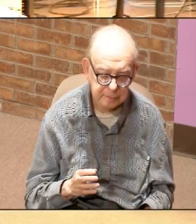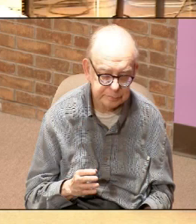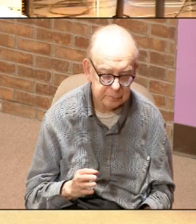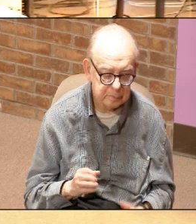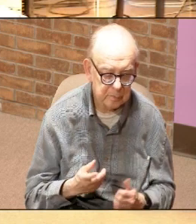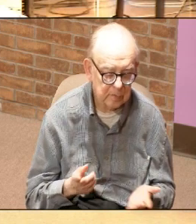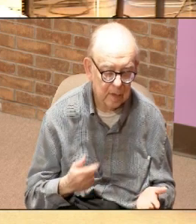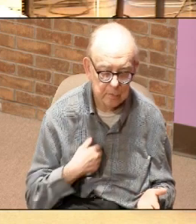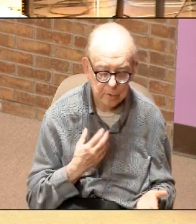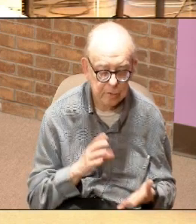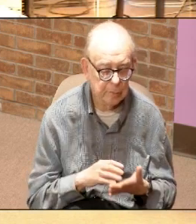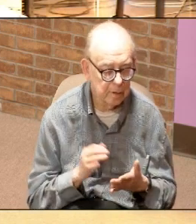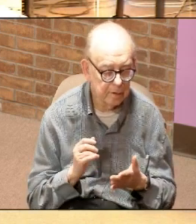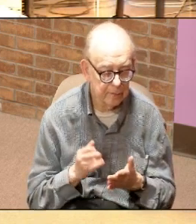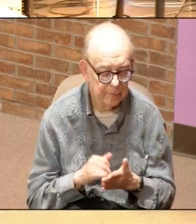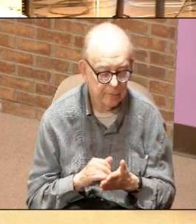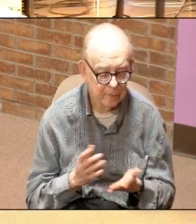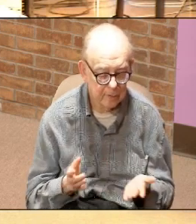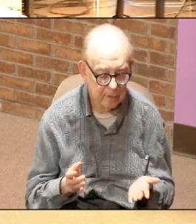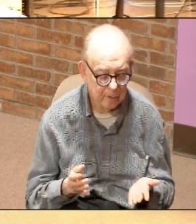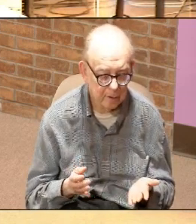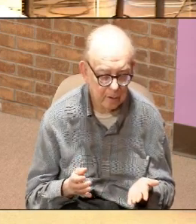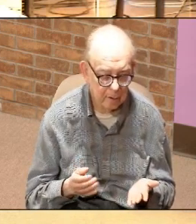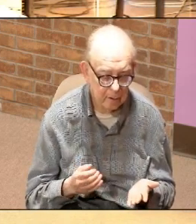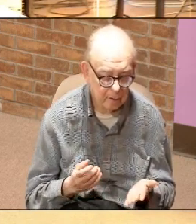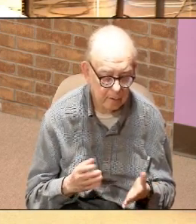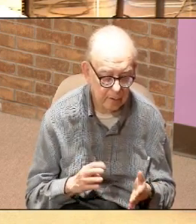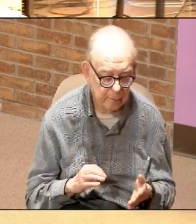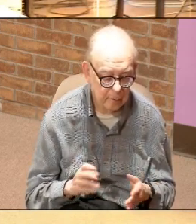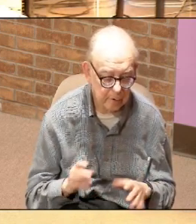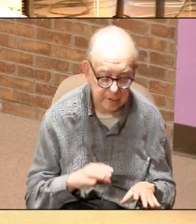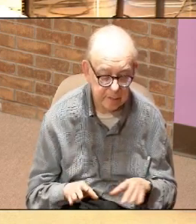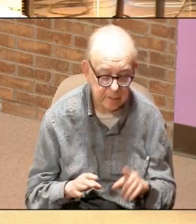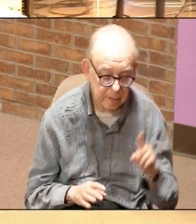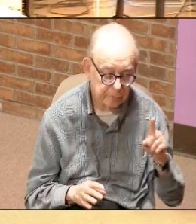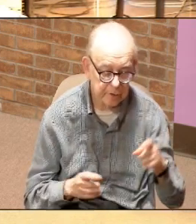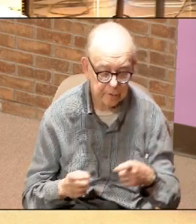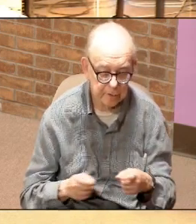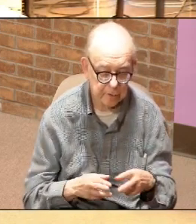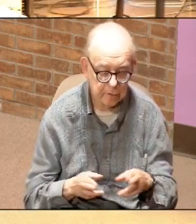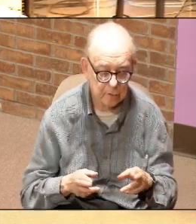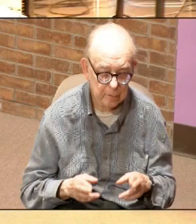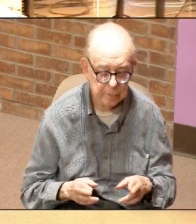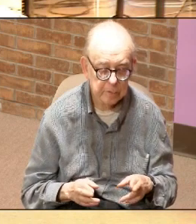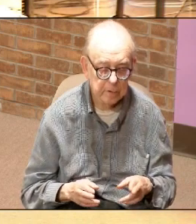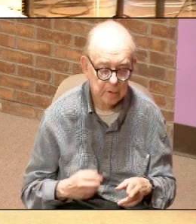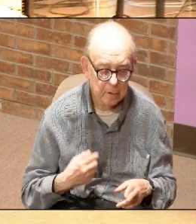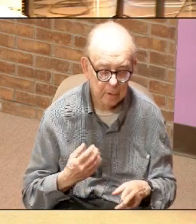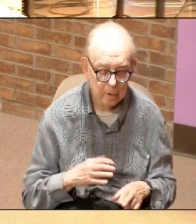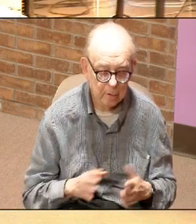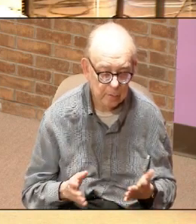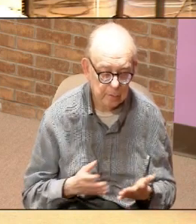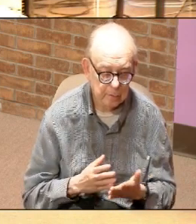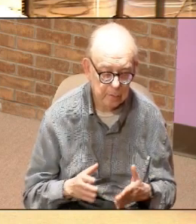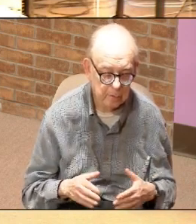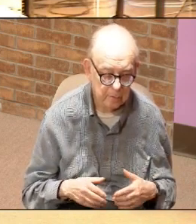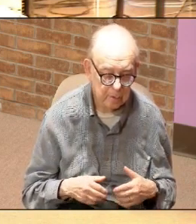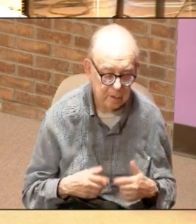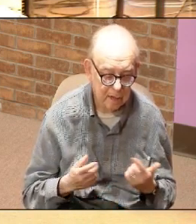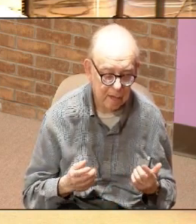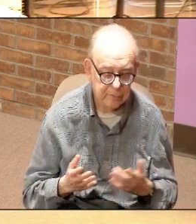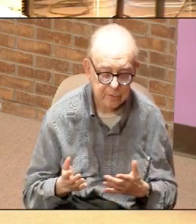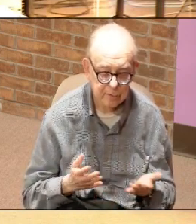how much did we learn of the stuff that Mark did upstairs that we carried on because we were doing live service? We're